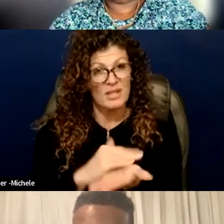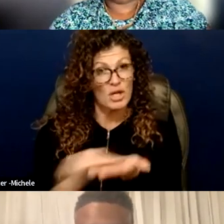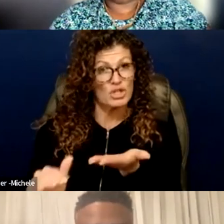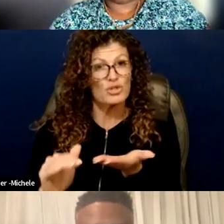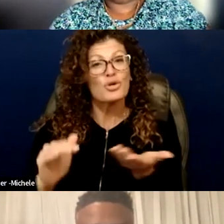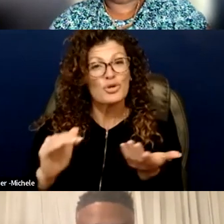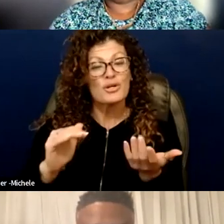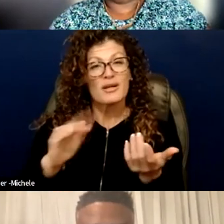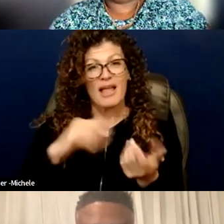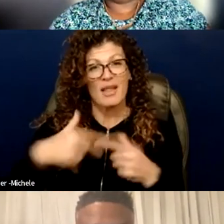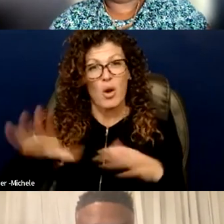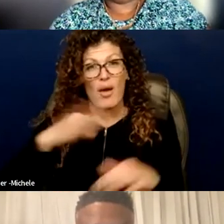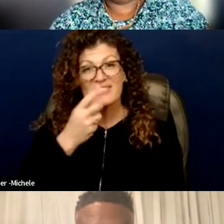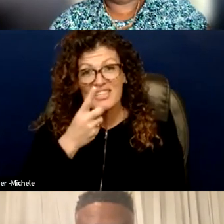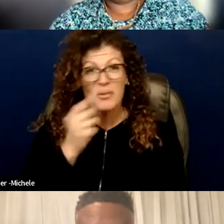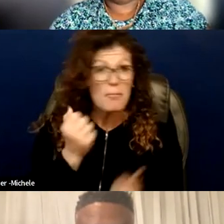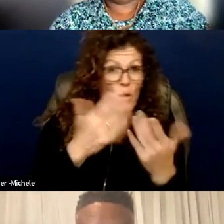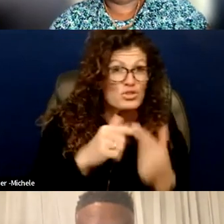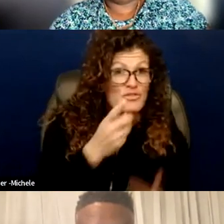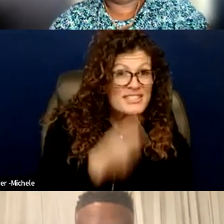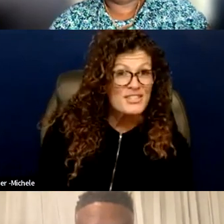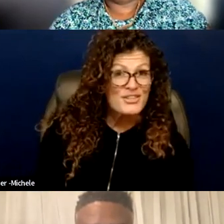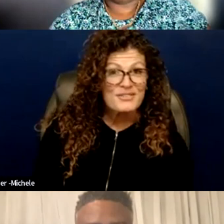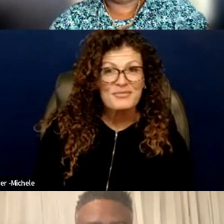May I have a motion for dinner, please?